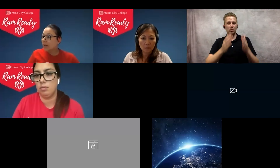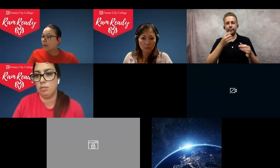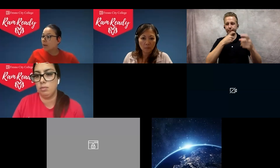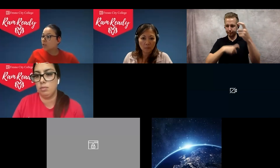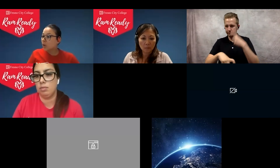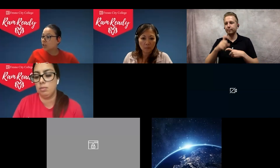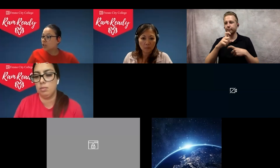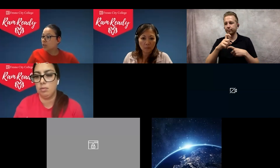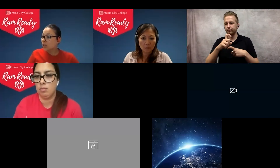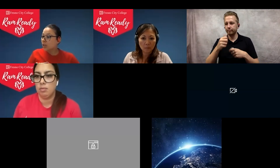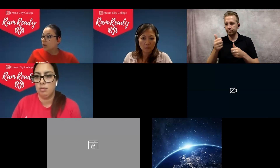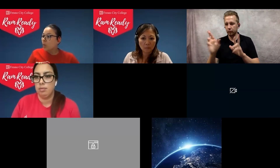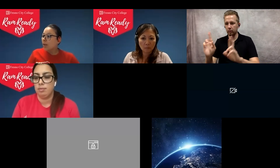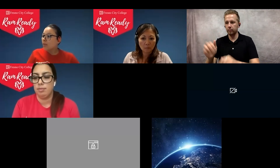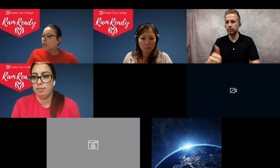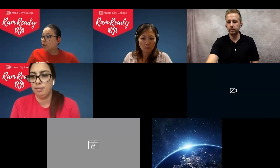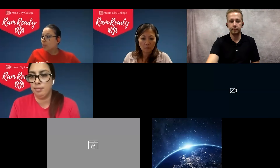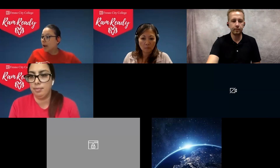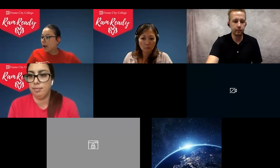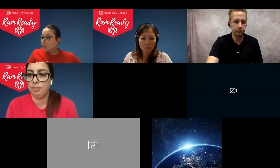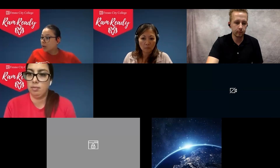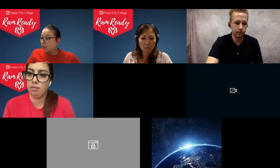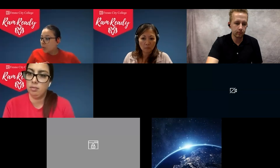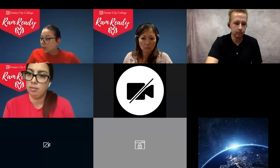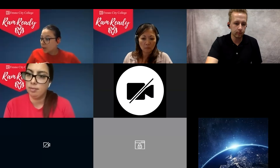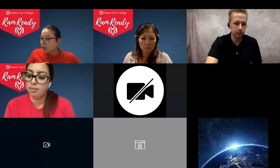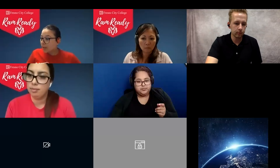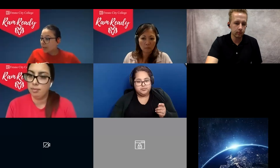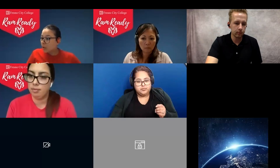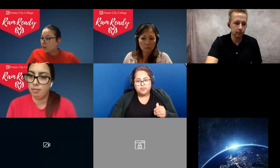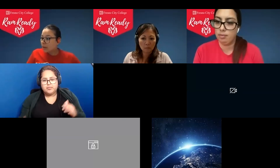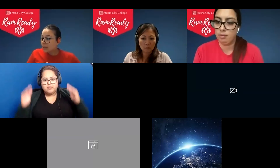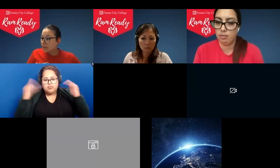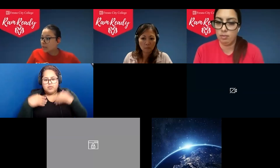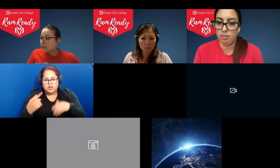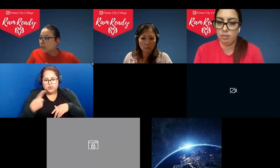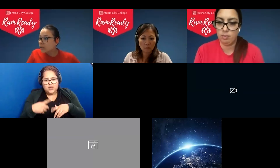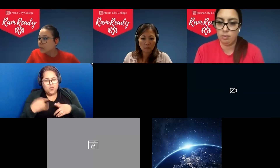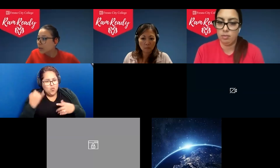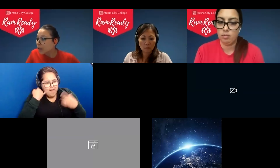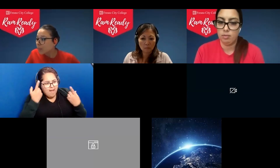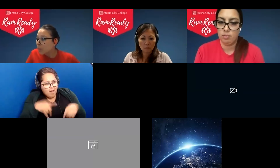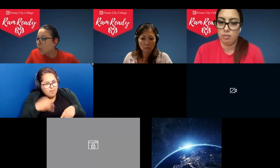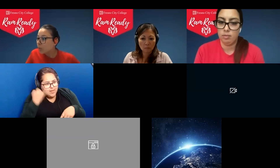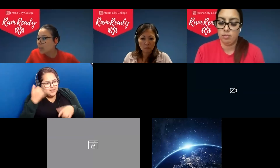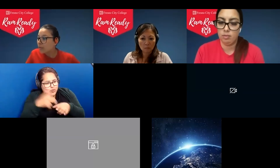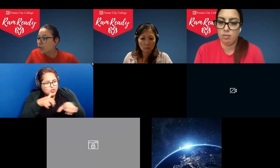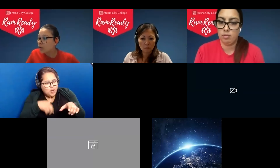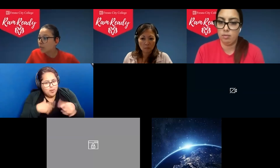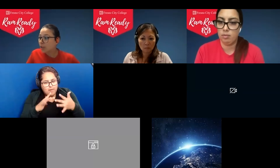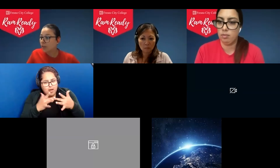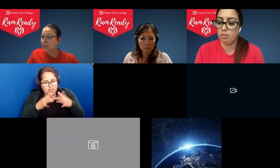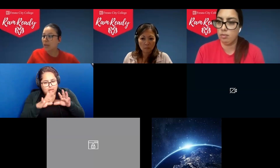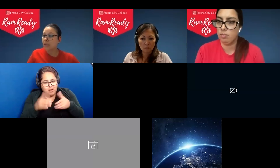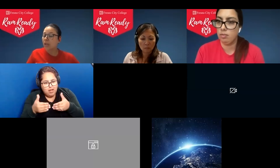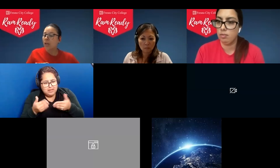All right, next question. What if we drop out of one of our online classes? What do we have to